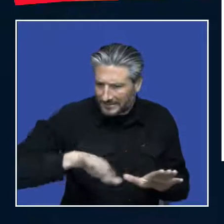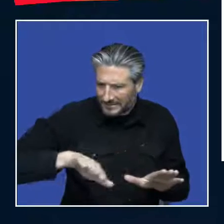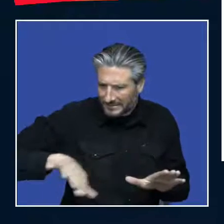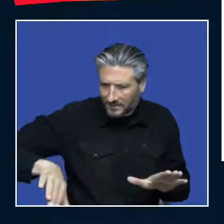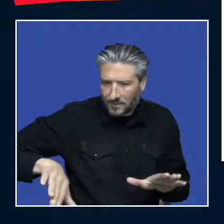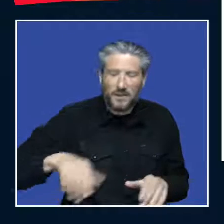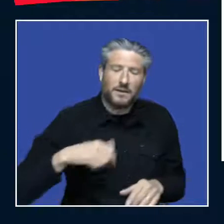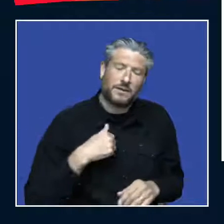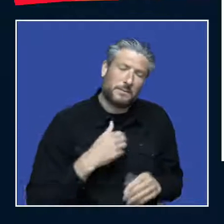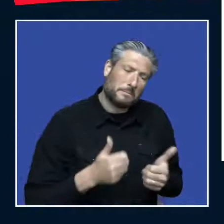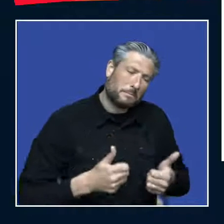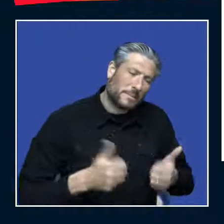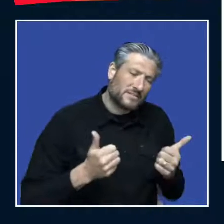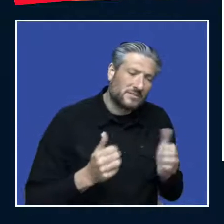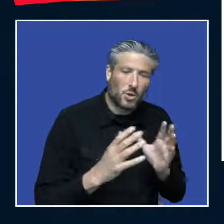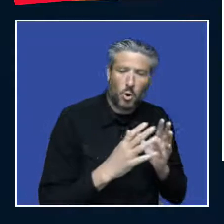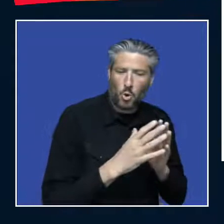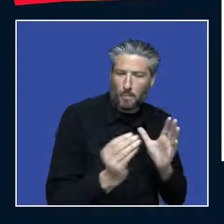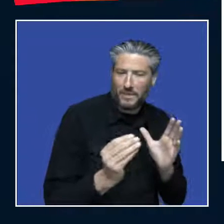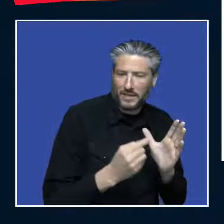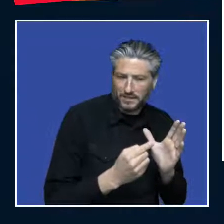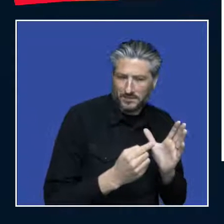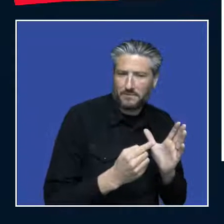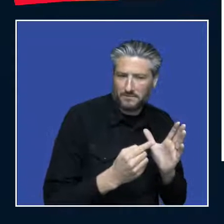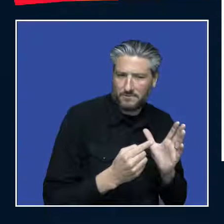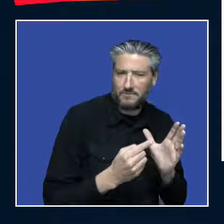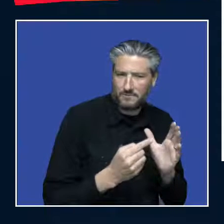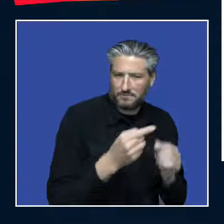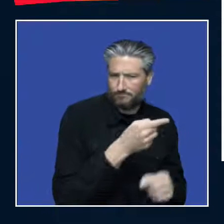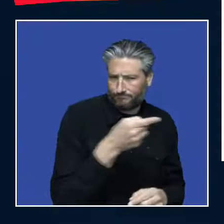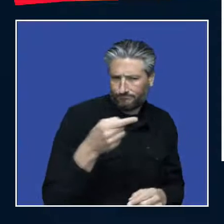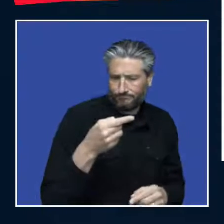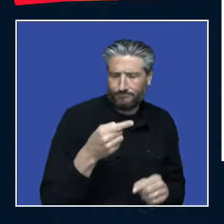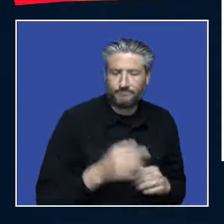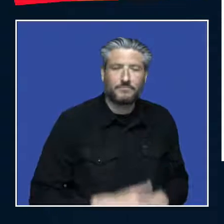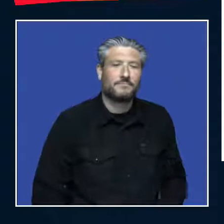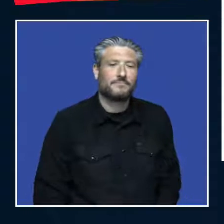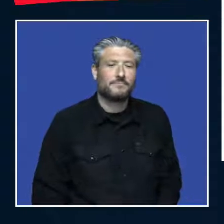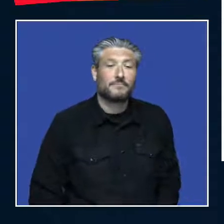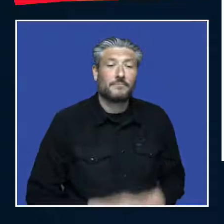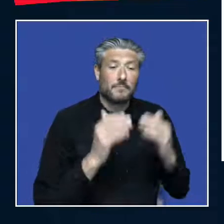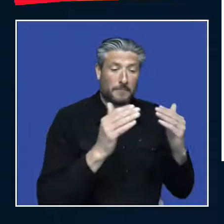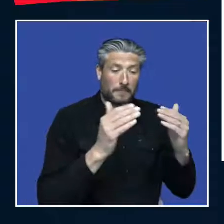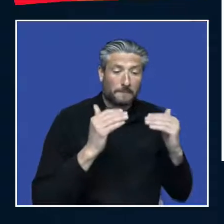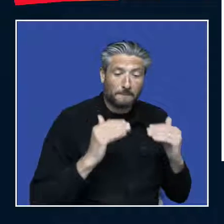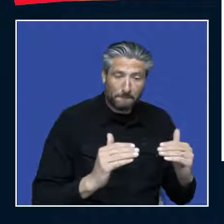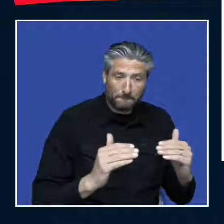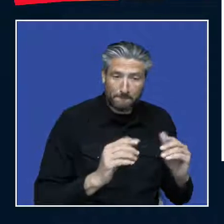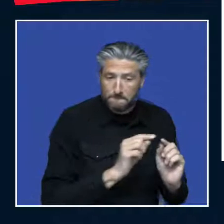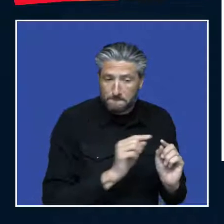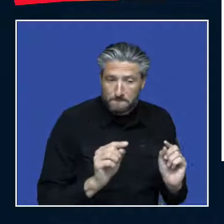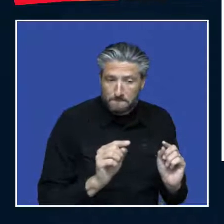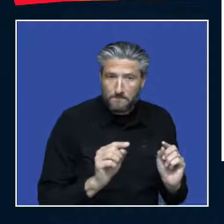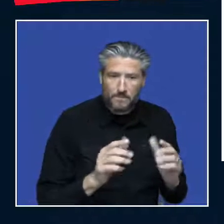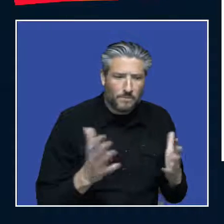more powerful command, what I don't need here. Then I set my workday path.